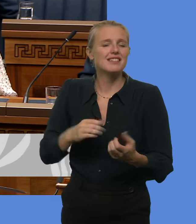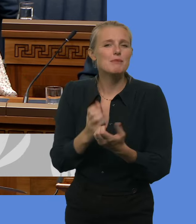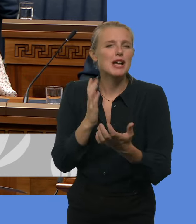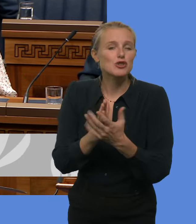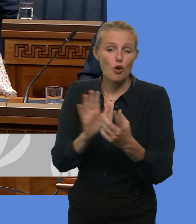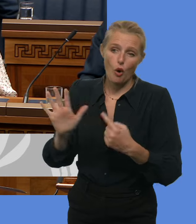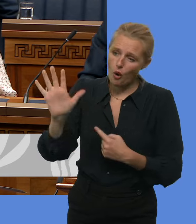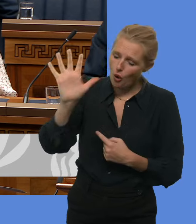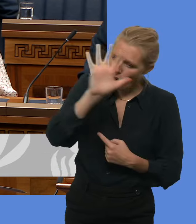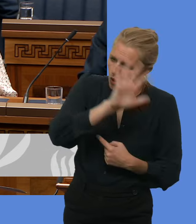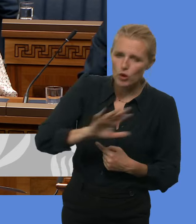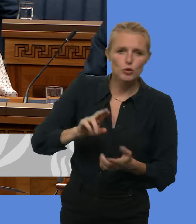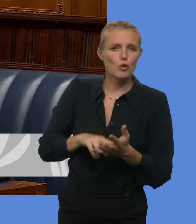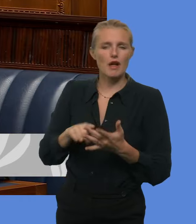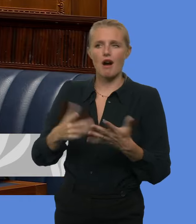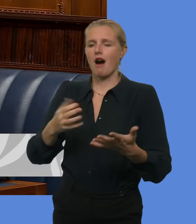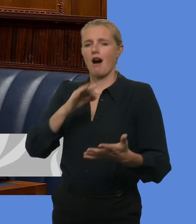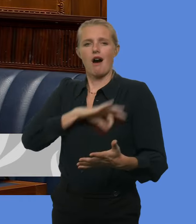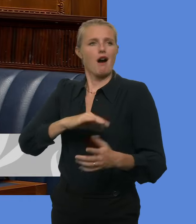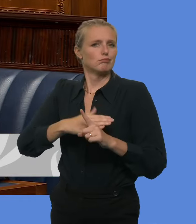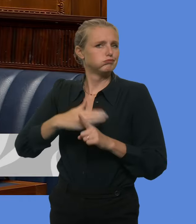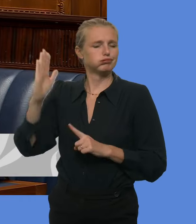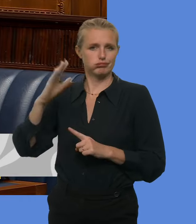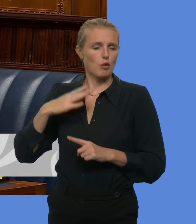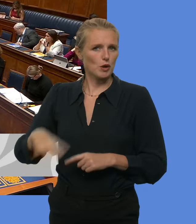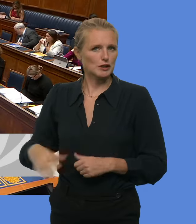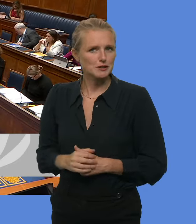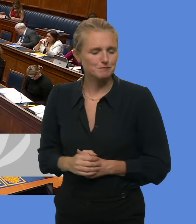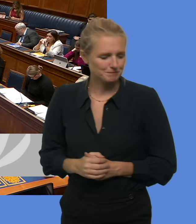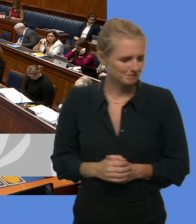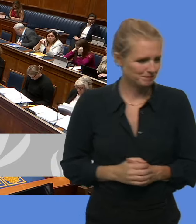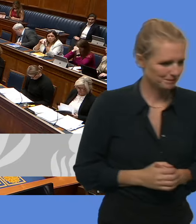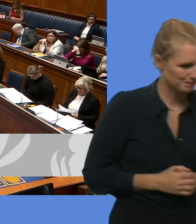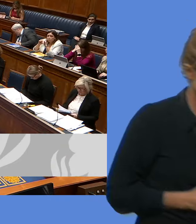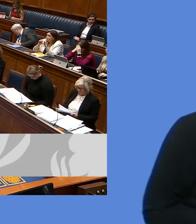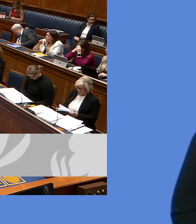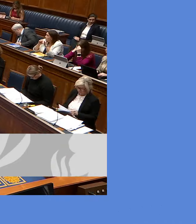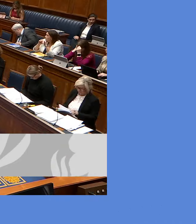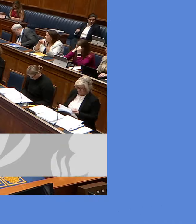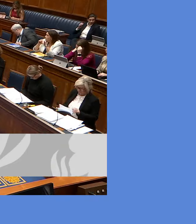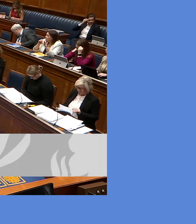that all parts of Northern Ireland prosper. Timothy Gaston.